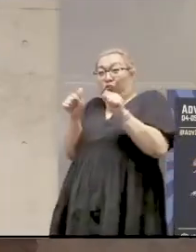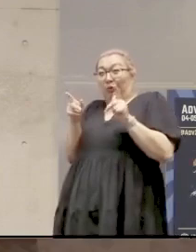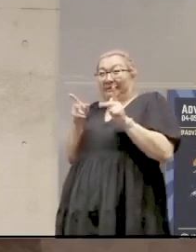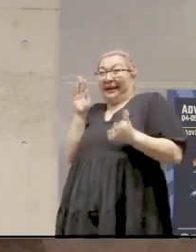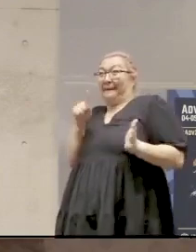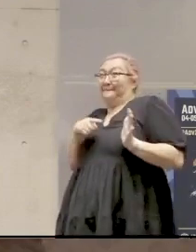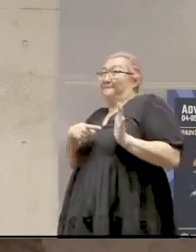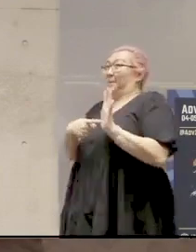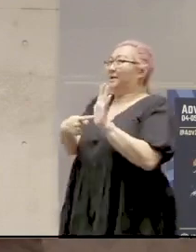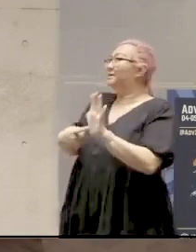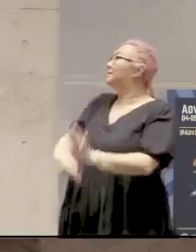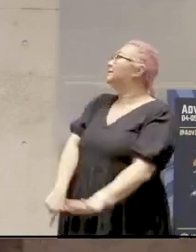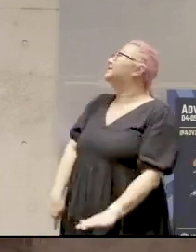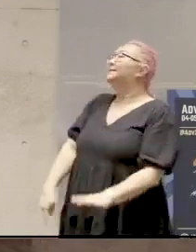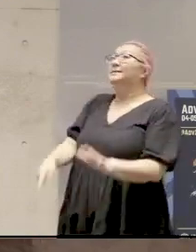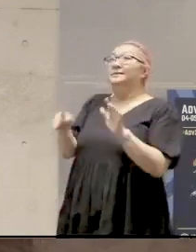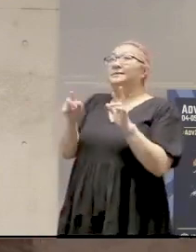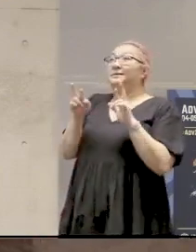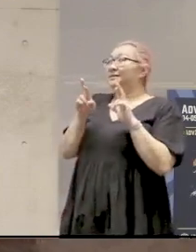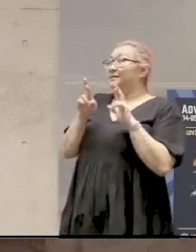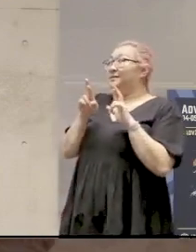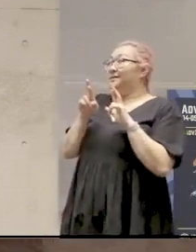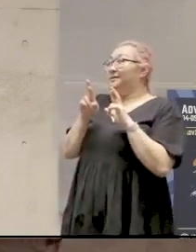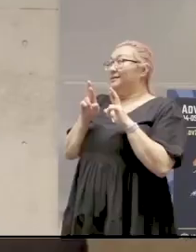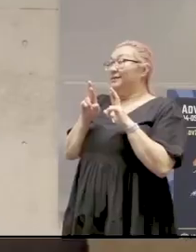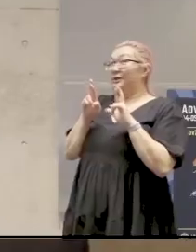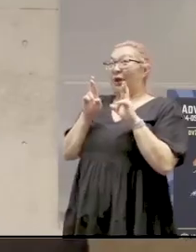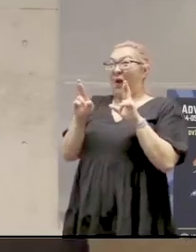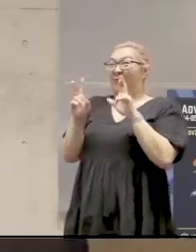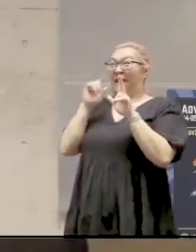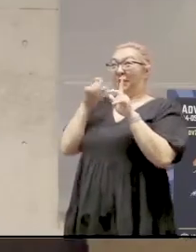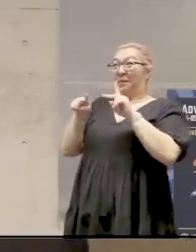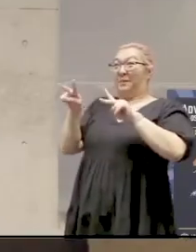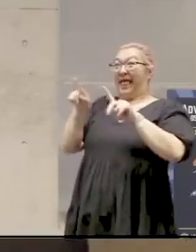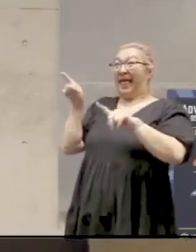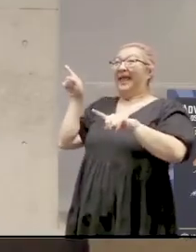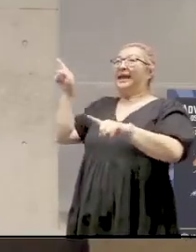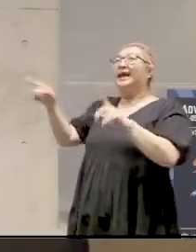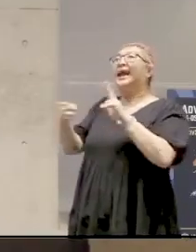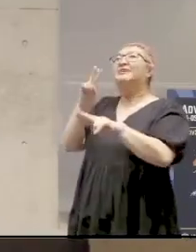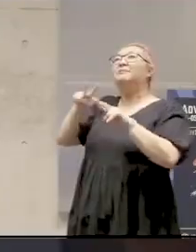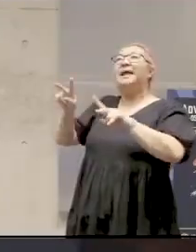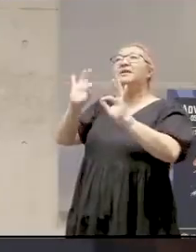in the slides. Okay, so hopefully we'll get a clip, and if not, I want a bonus point for sympathy.